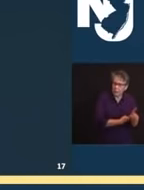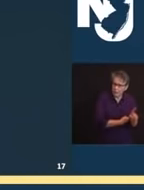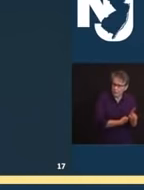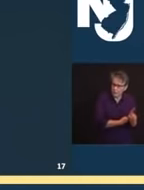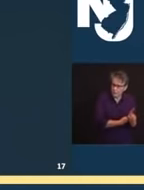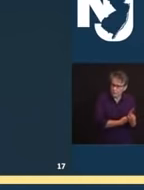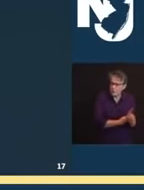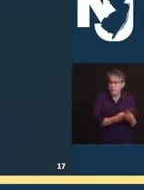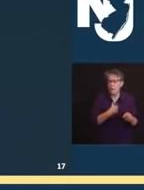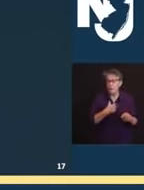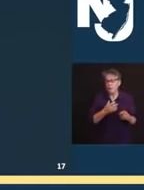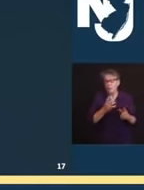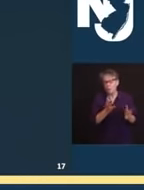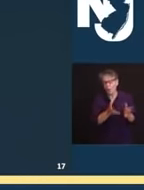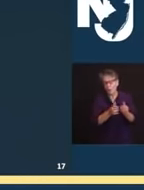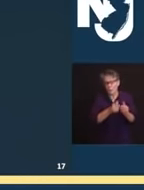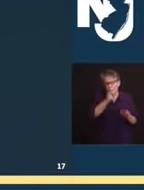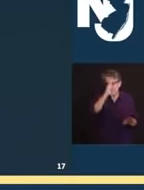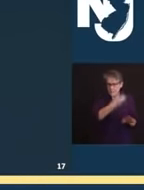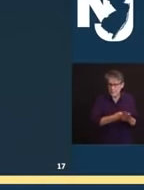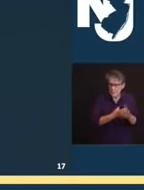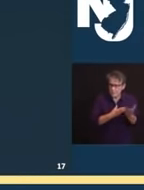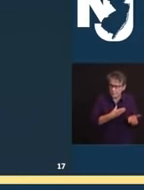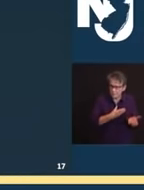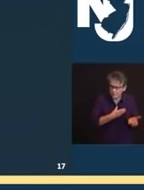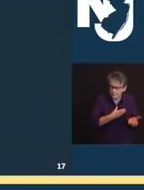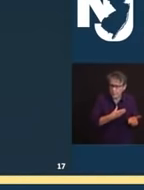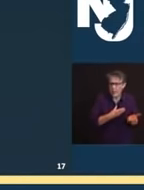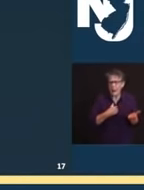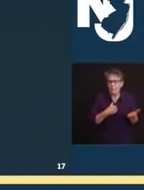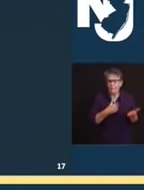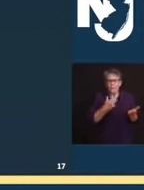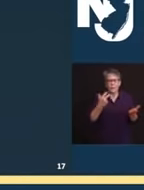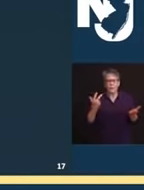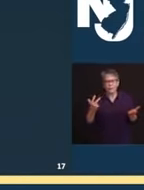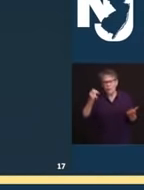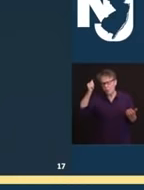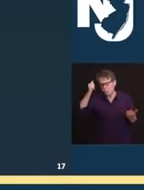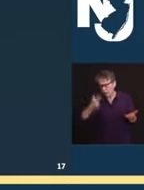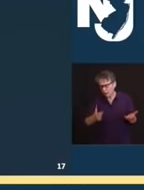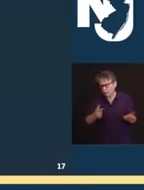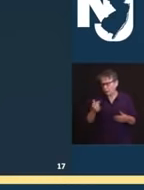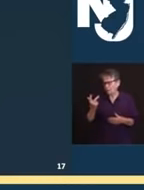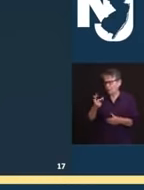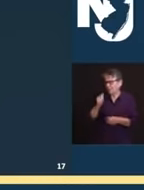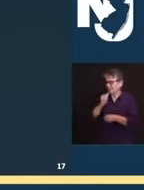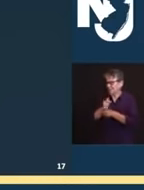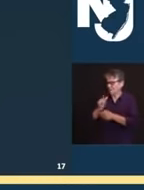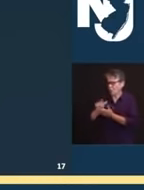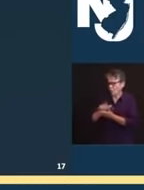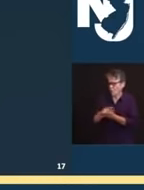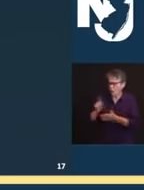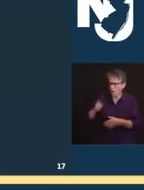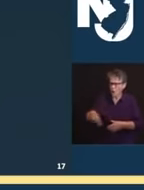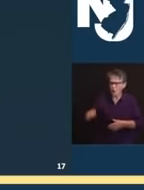brothers, Oswald, Victor, and Jerry, along with 3 sisters-in-law and numerous others, nieces and nephews,